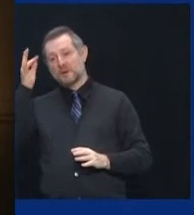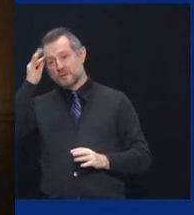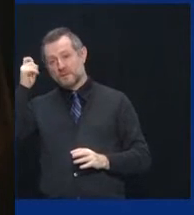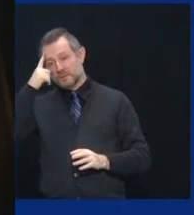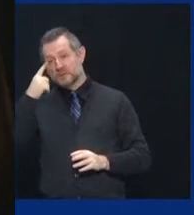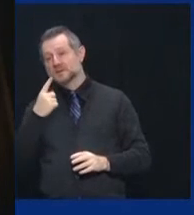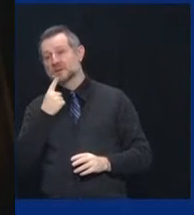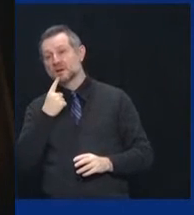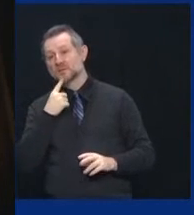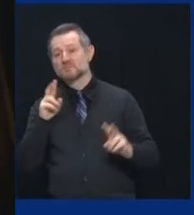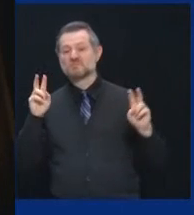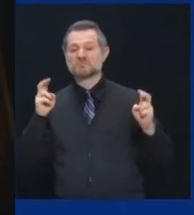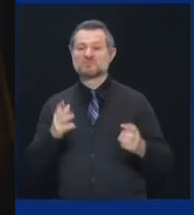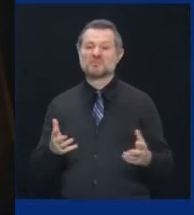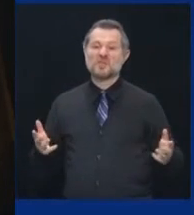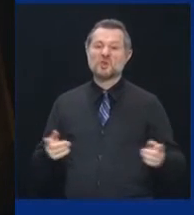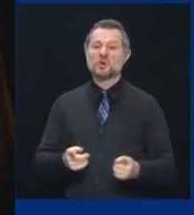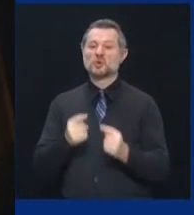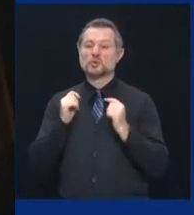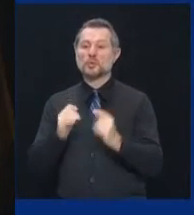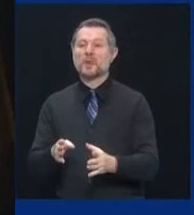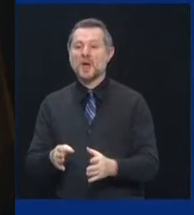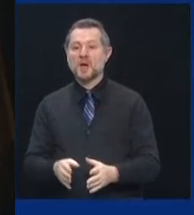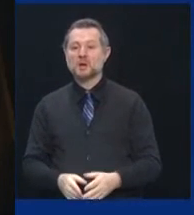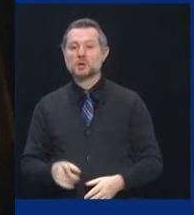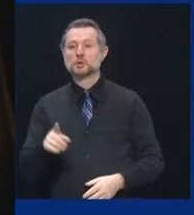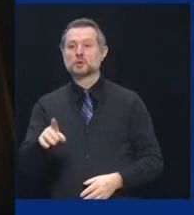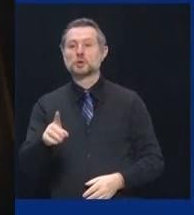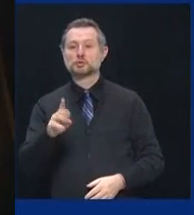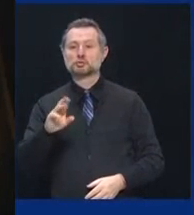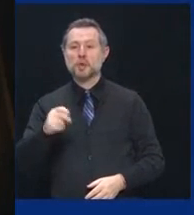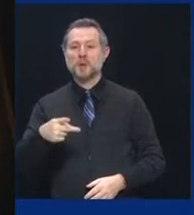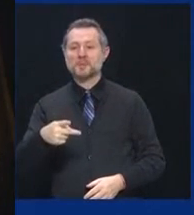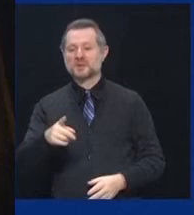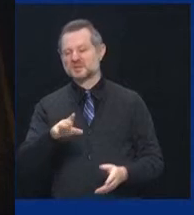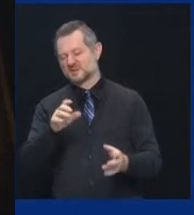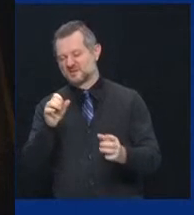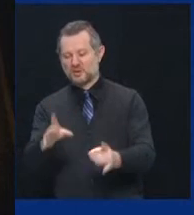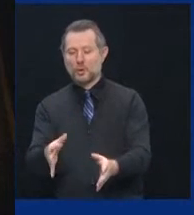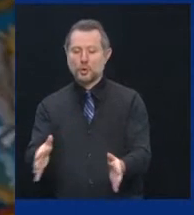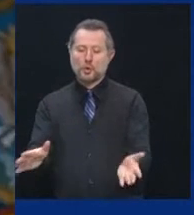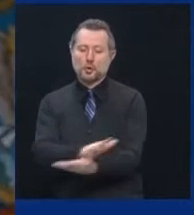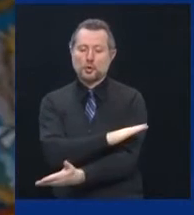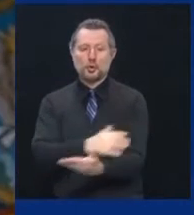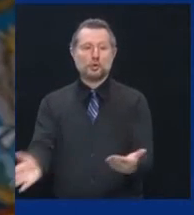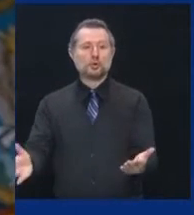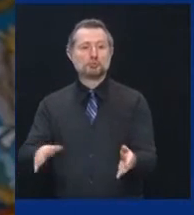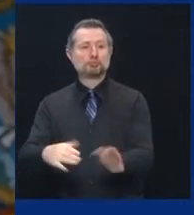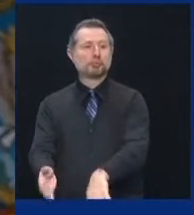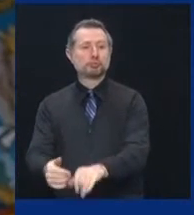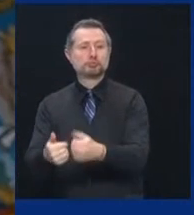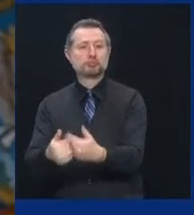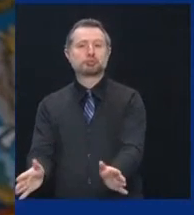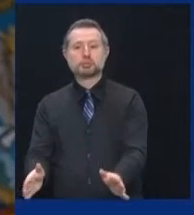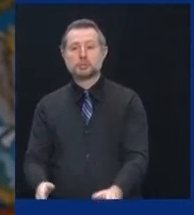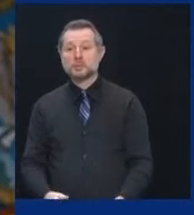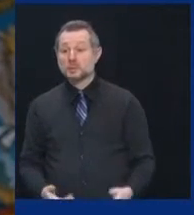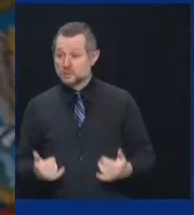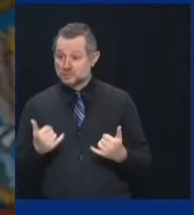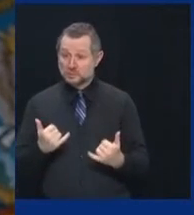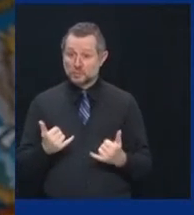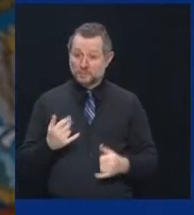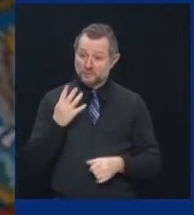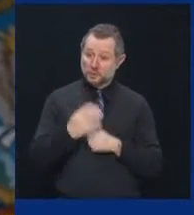us to, quote, unquote, drop dead. Well, in recent years, Washington not only told us to